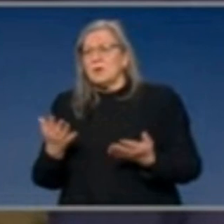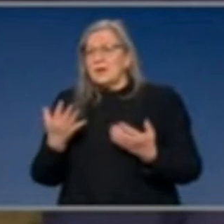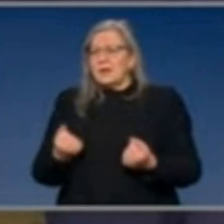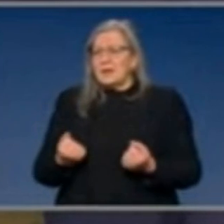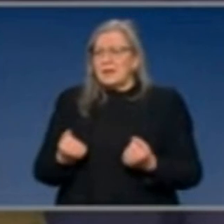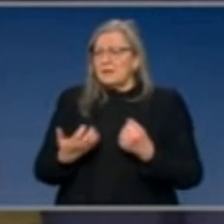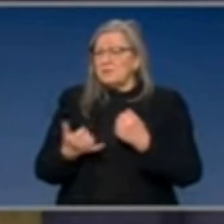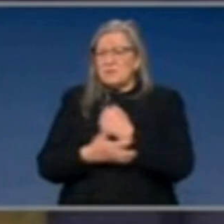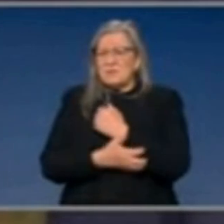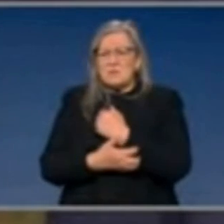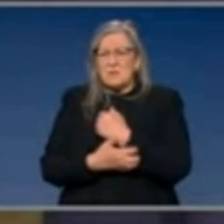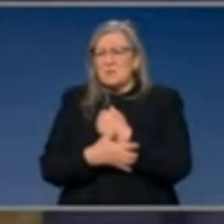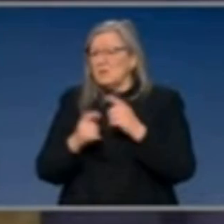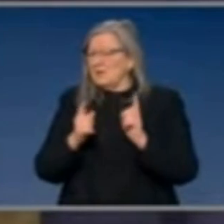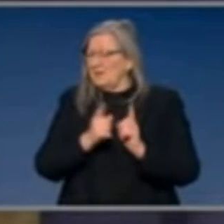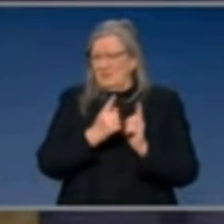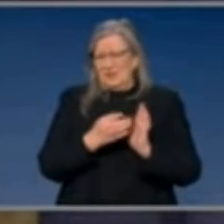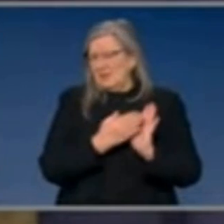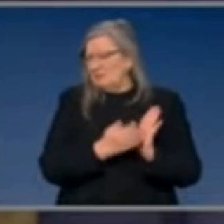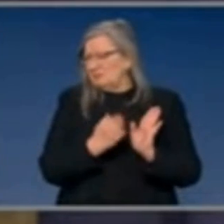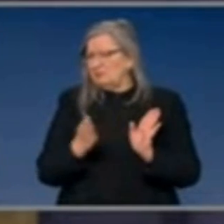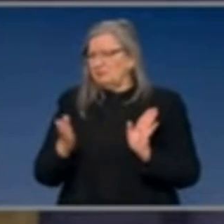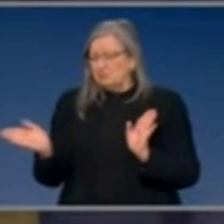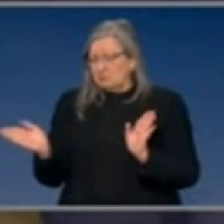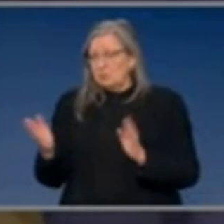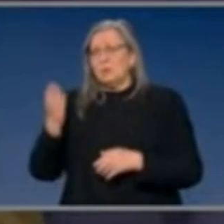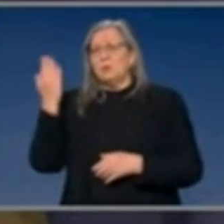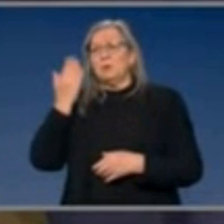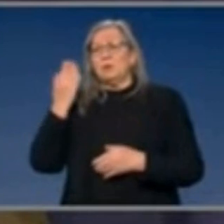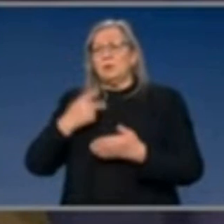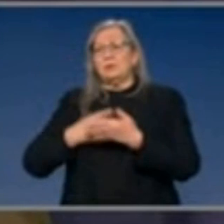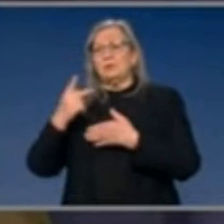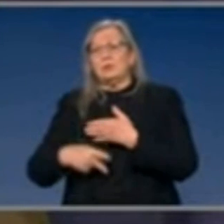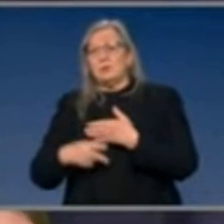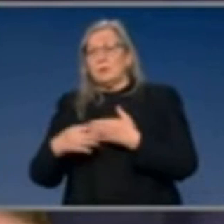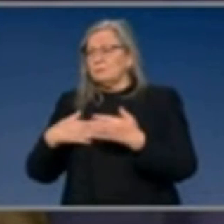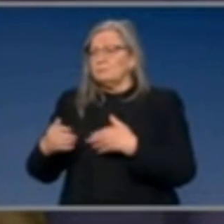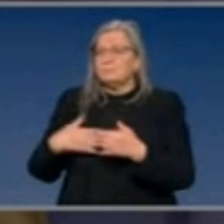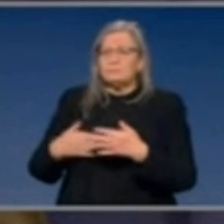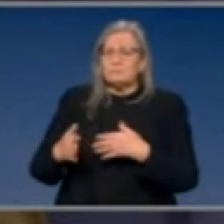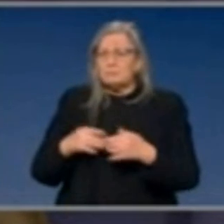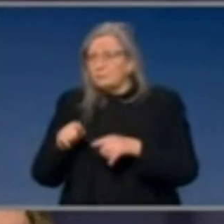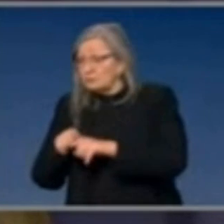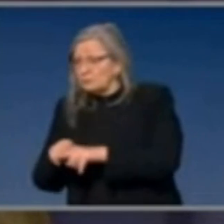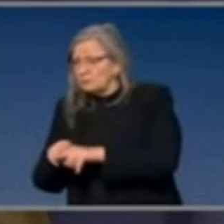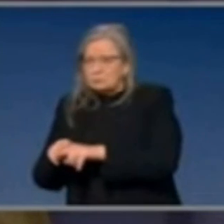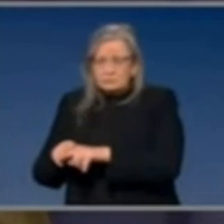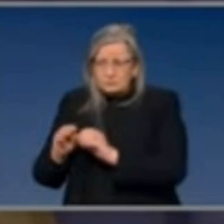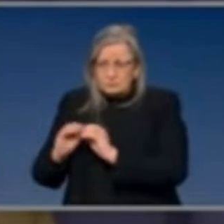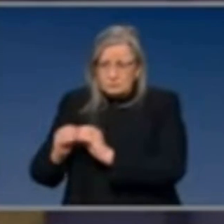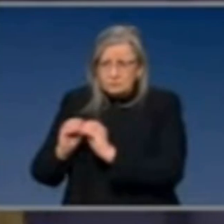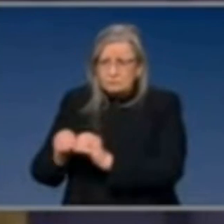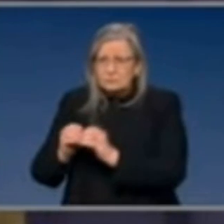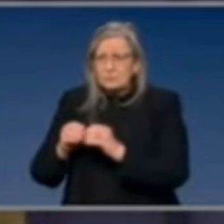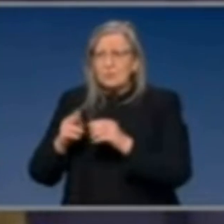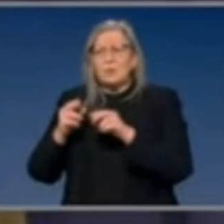spectrum. The school-based programs, we will work in consultation with the states and territories. Of course, when it comes to private and independent schools, that's